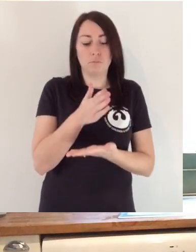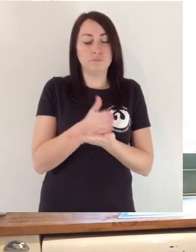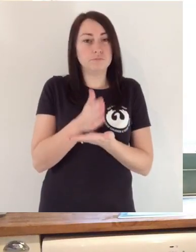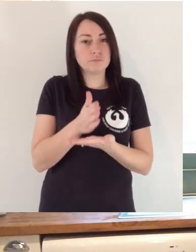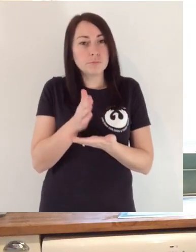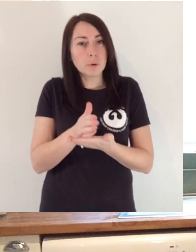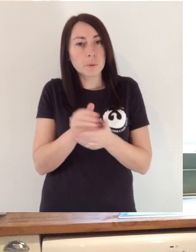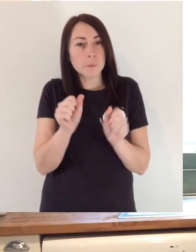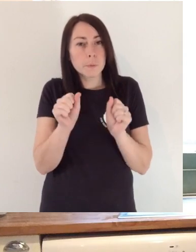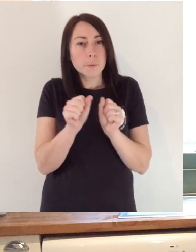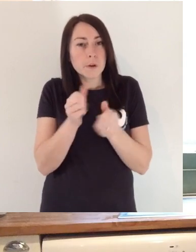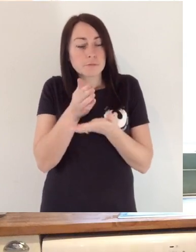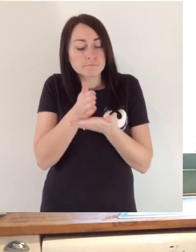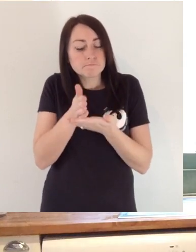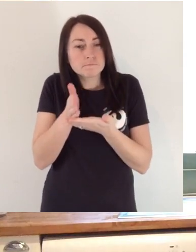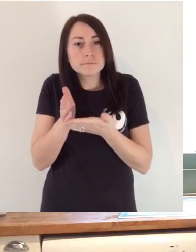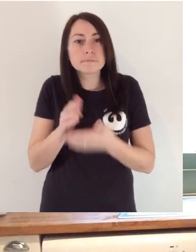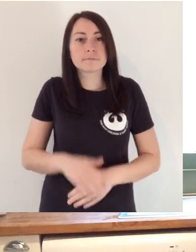And I'm going to chop that finely too.